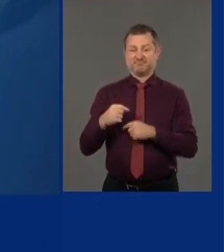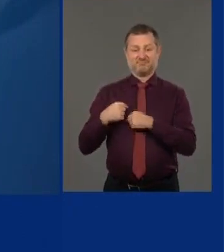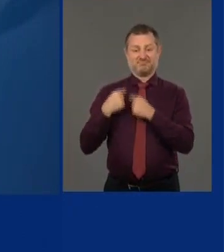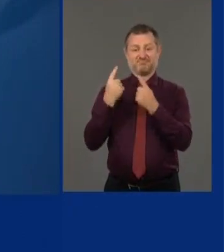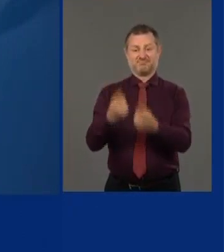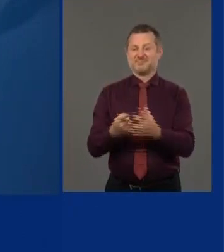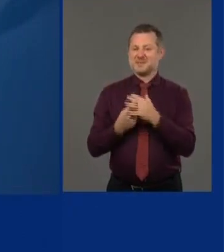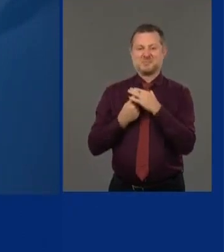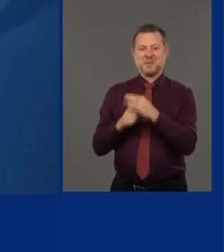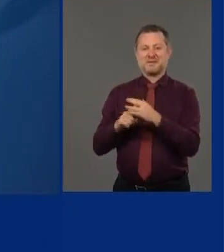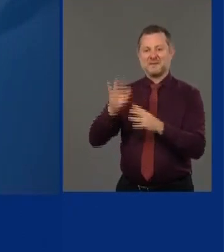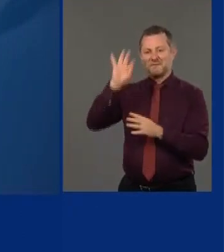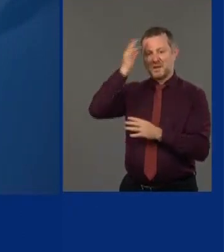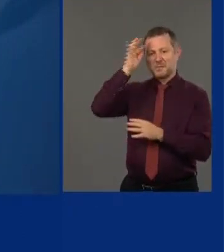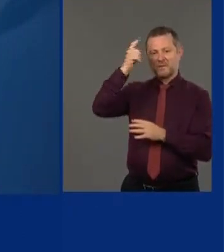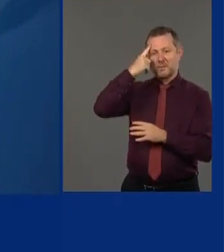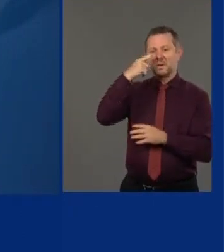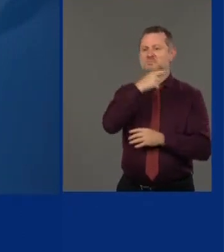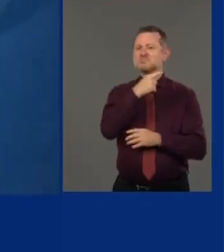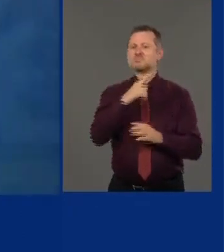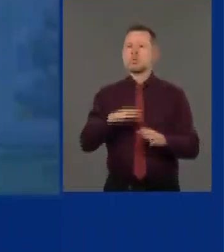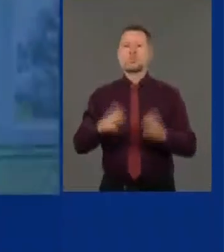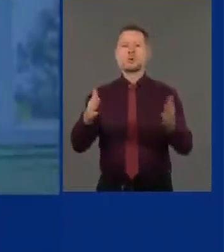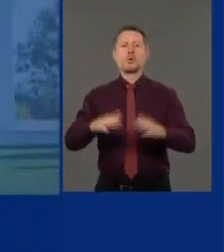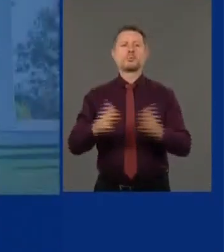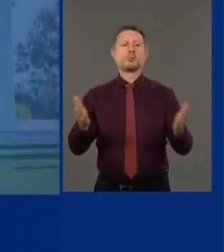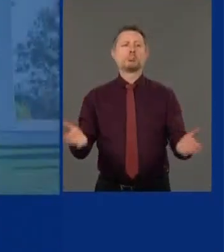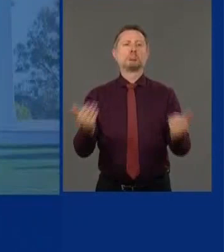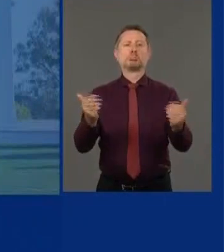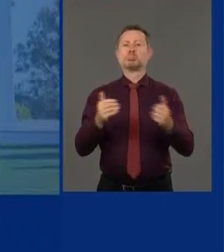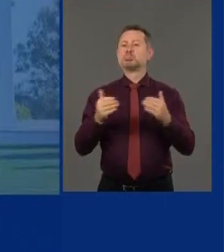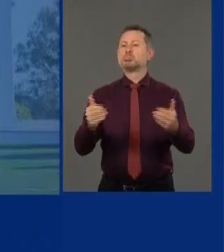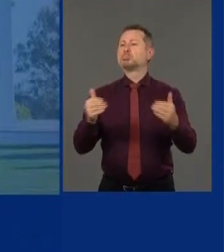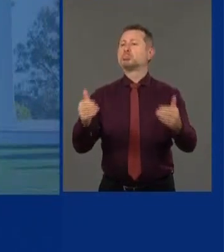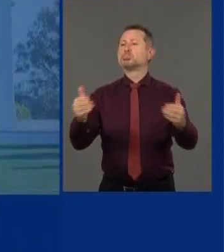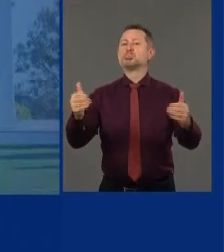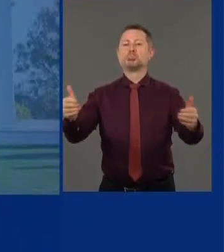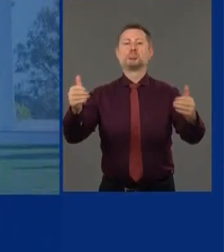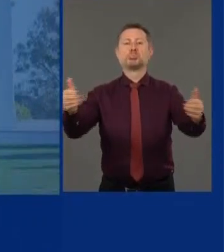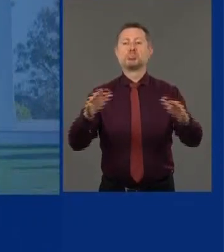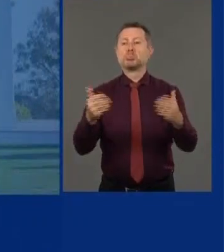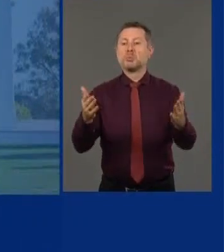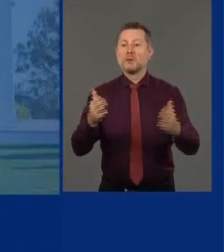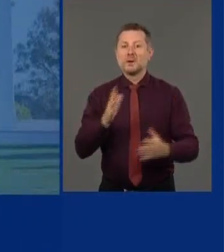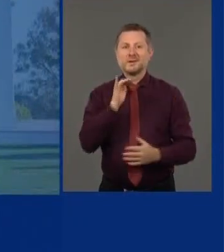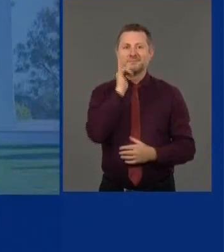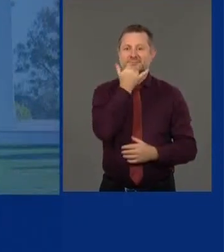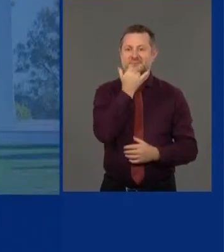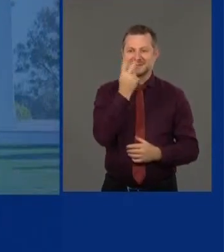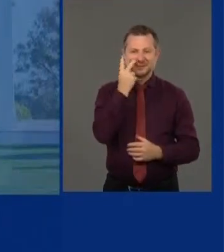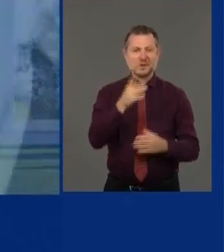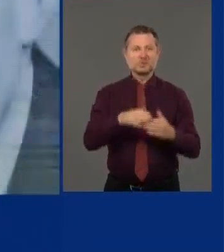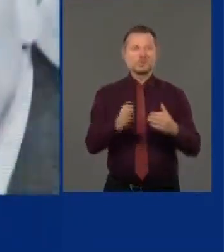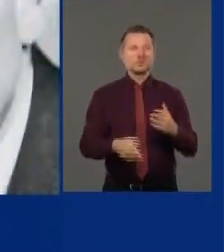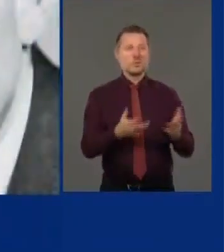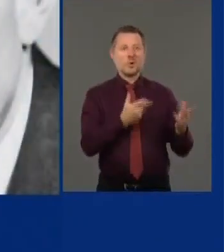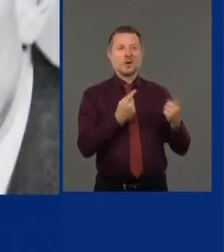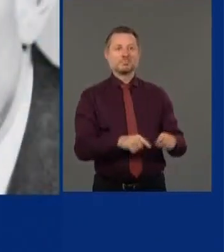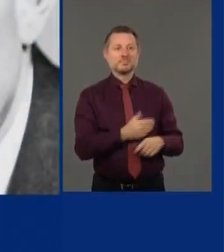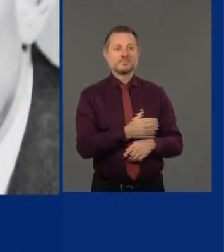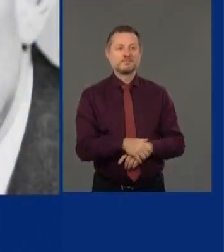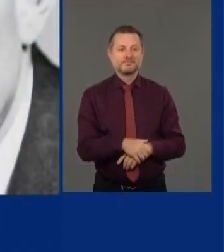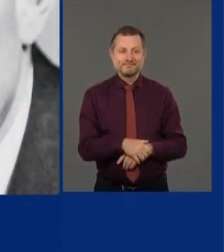one, reopen the economy, reopen the economy. And now we see the results. It just plain hasn't worked,